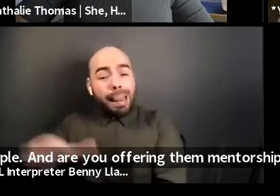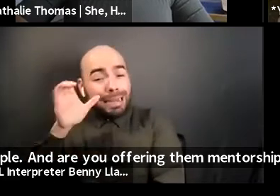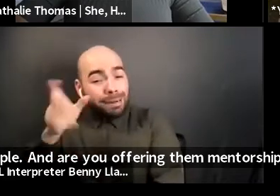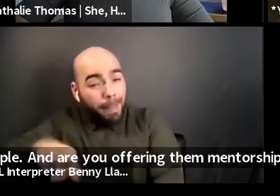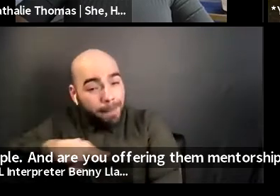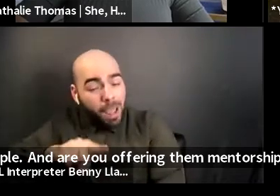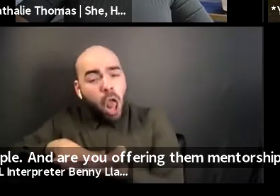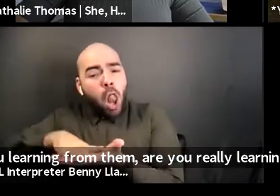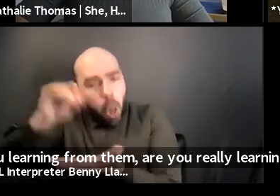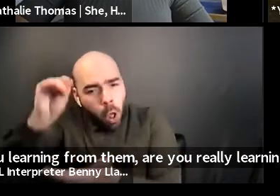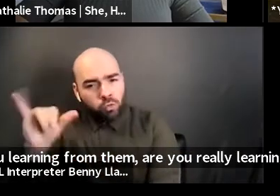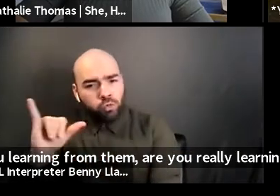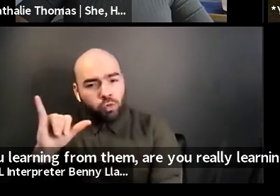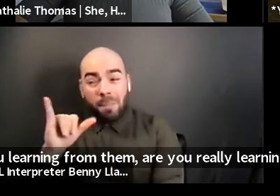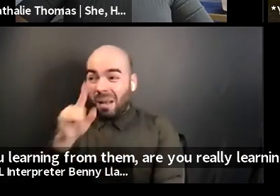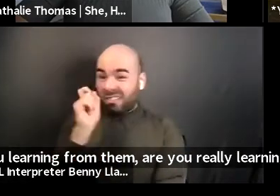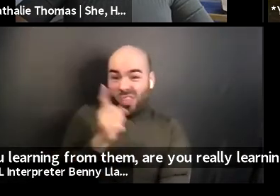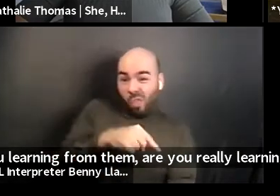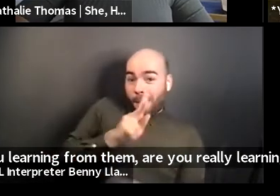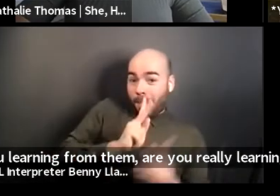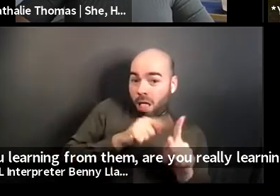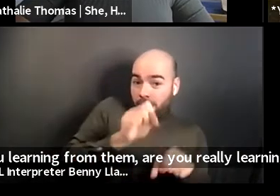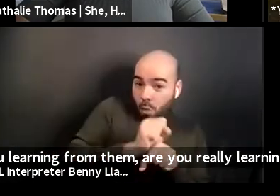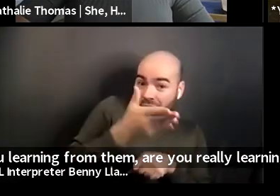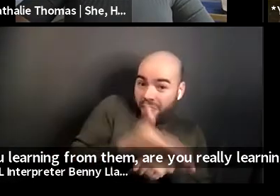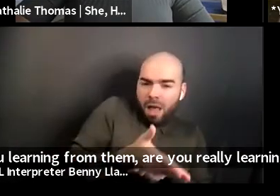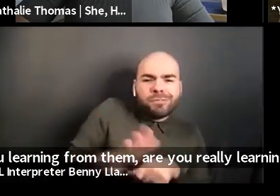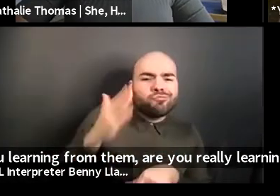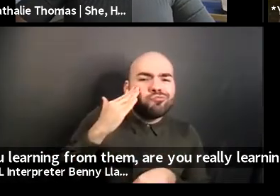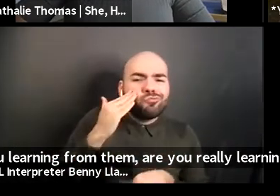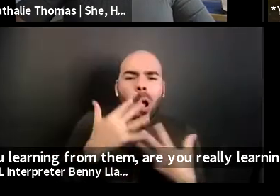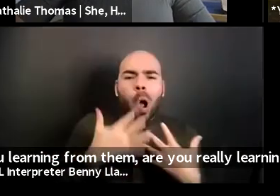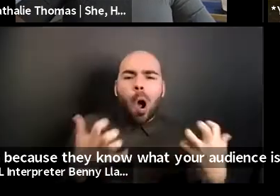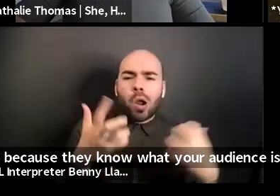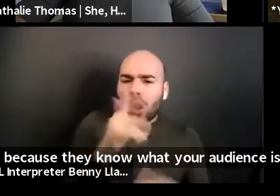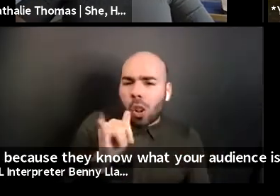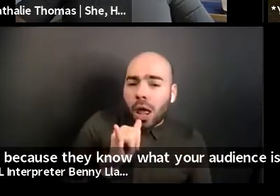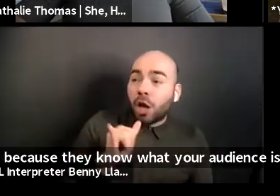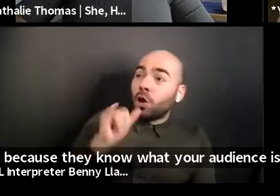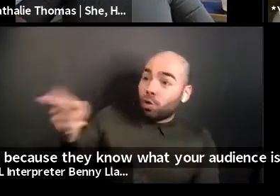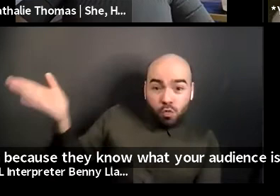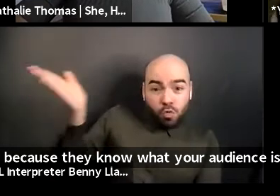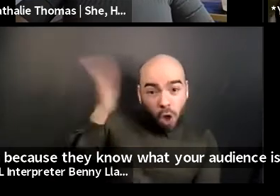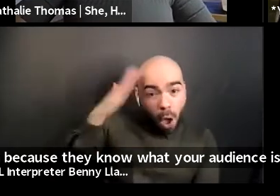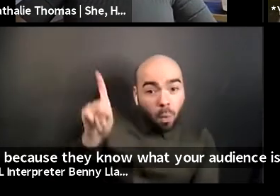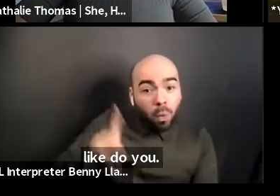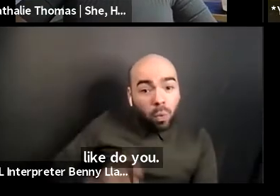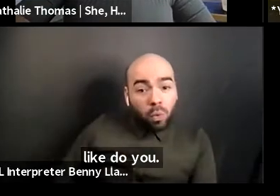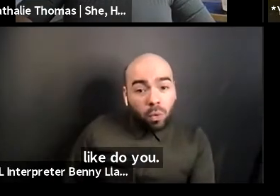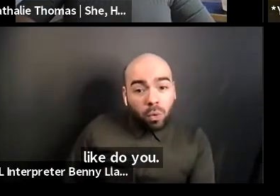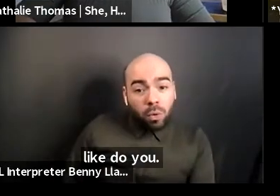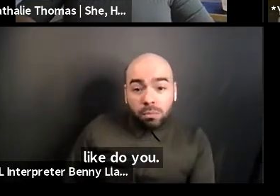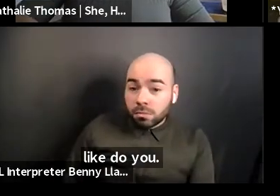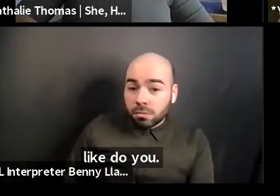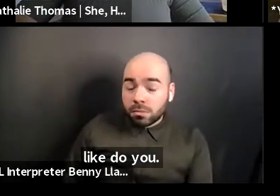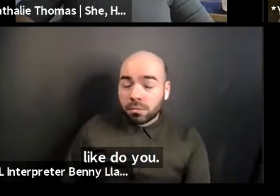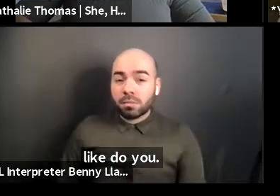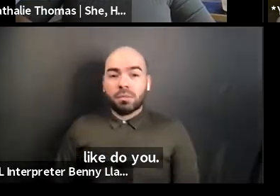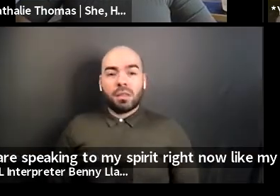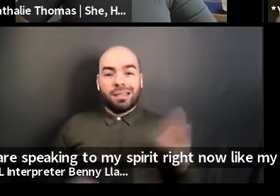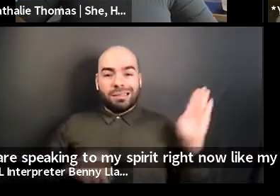they know what your audiences look like. Do you? Y'all are speaking to my spirit right now. Like my